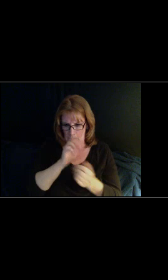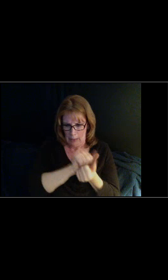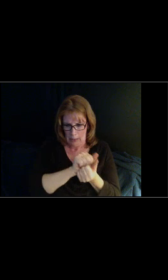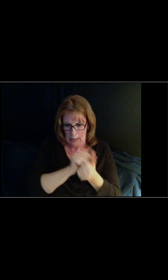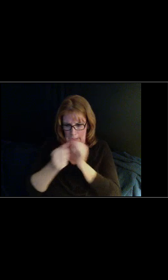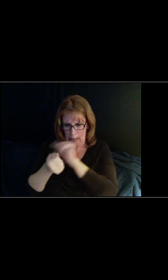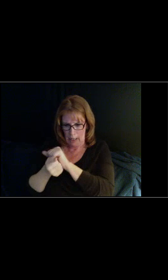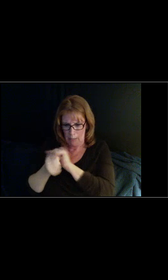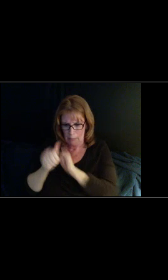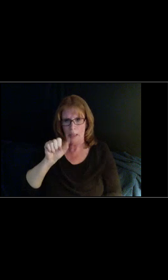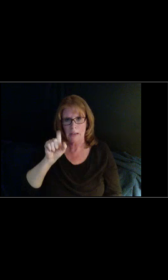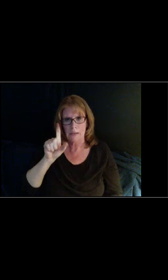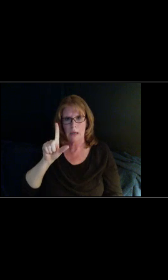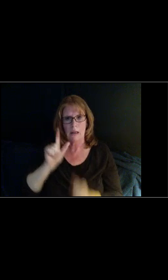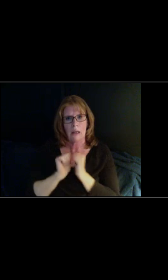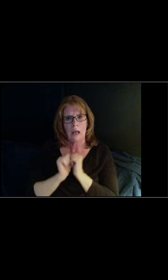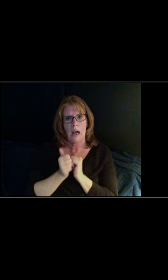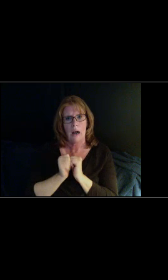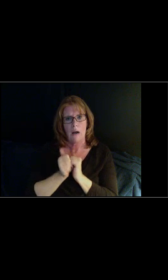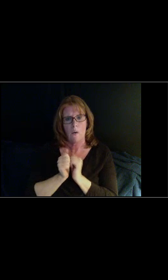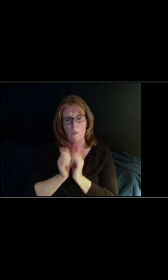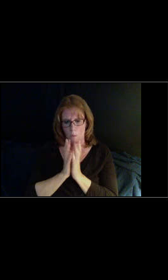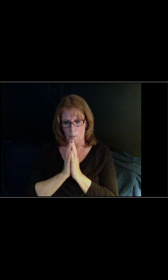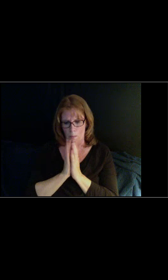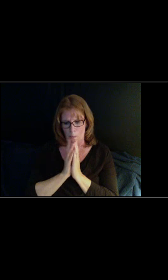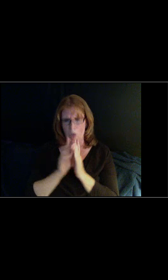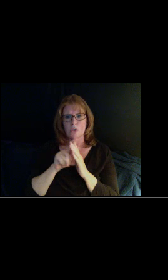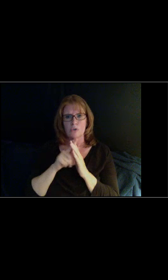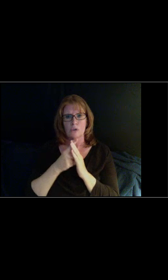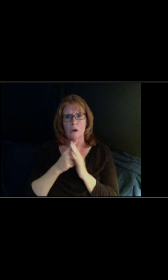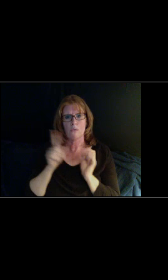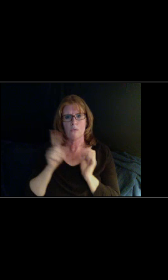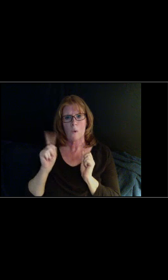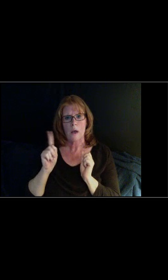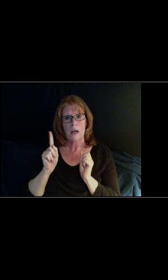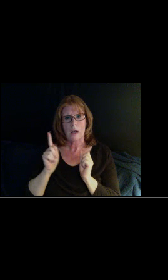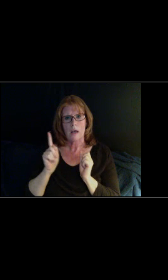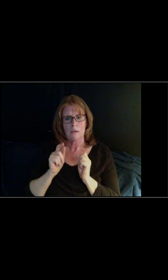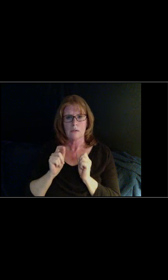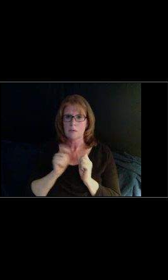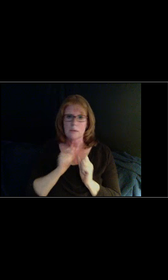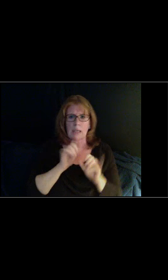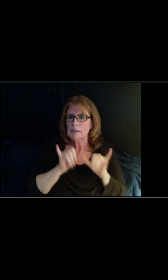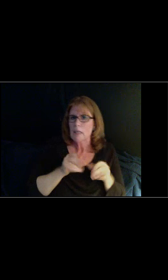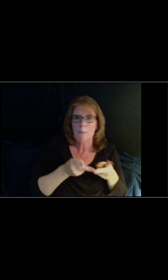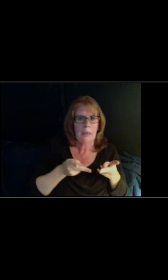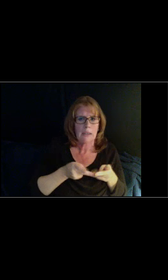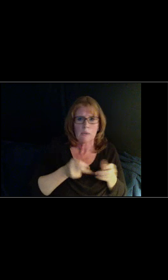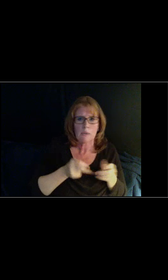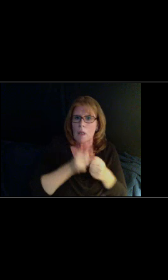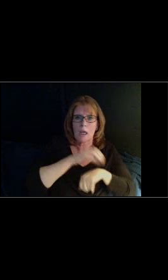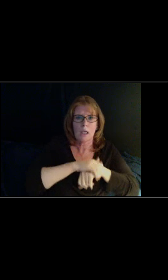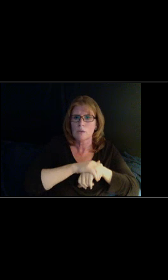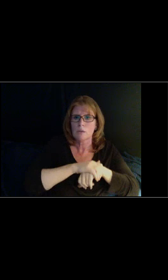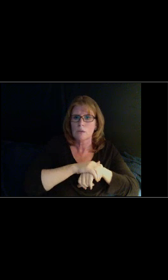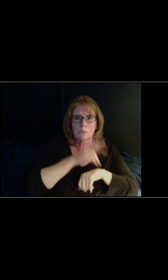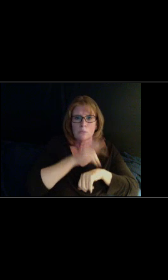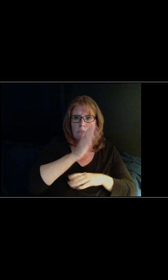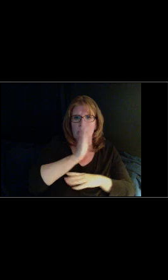with and reinvent all of that information into an ASL